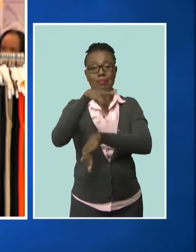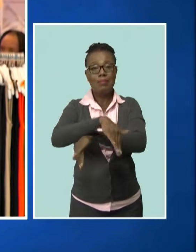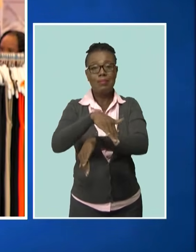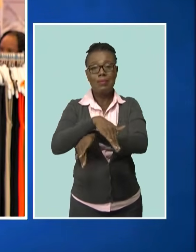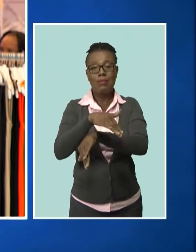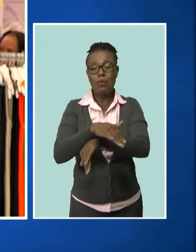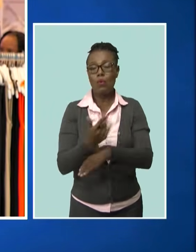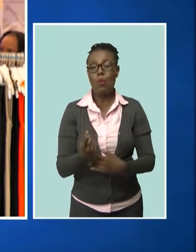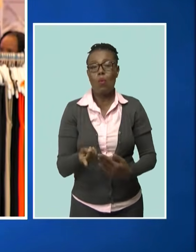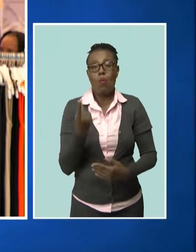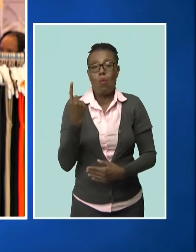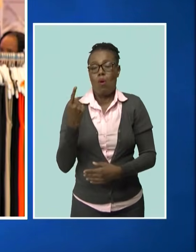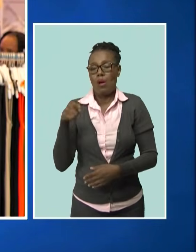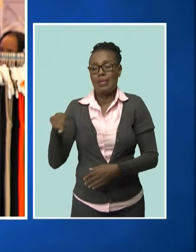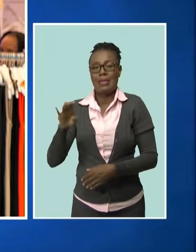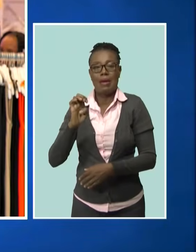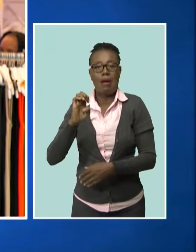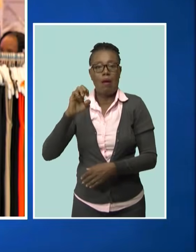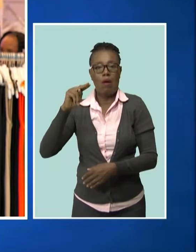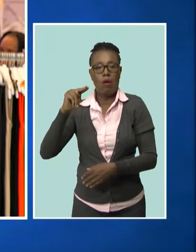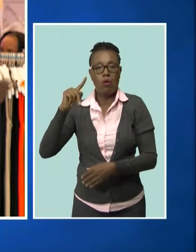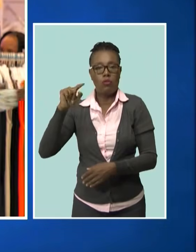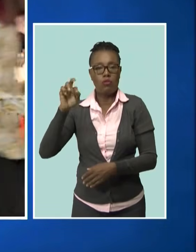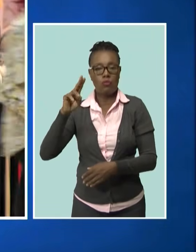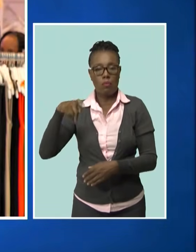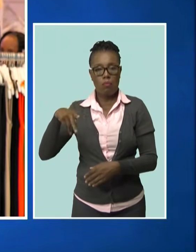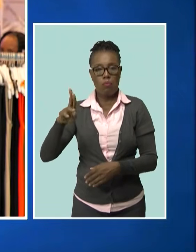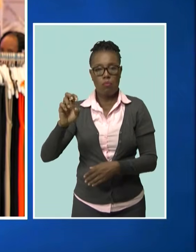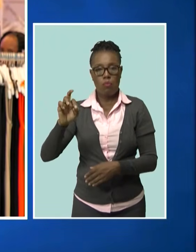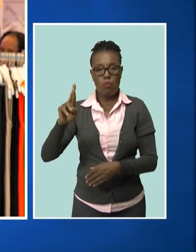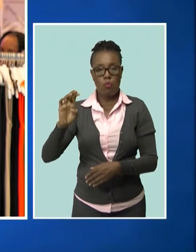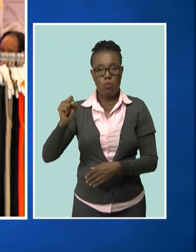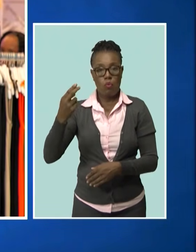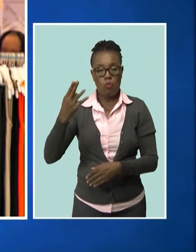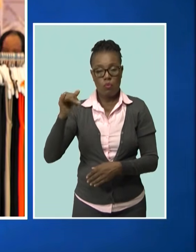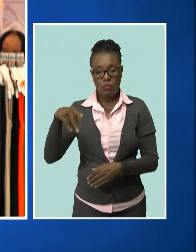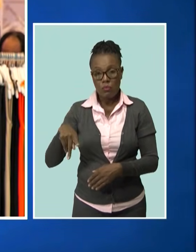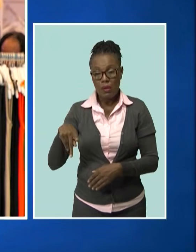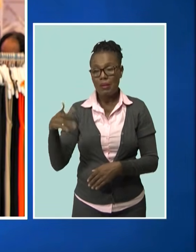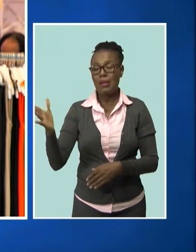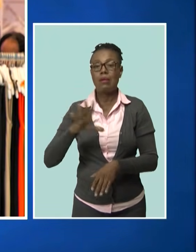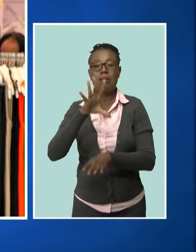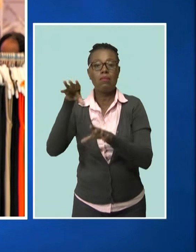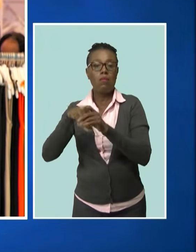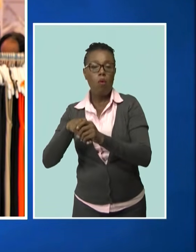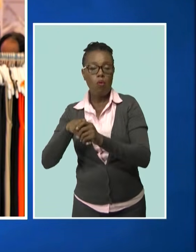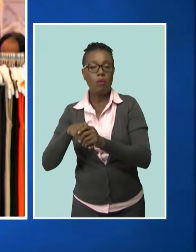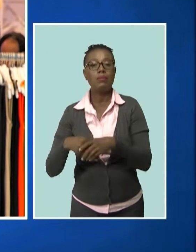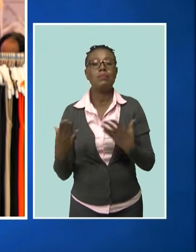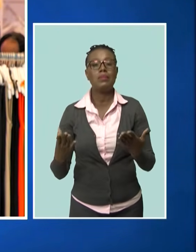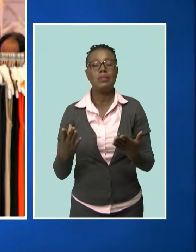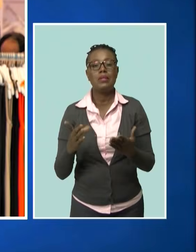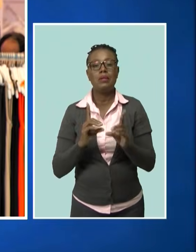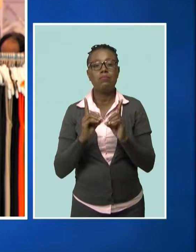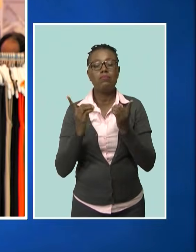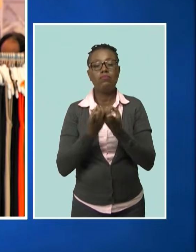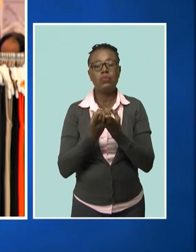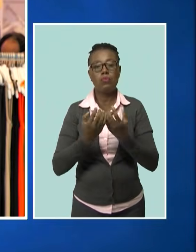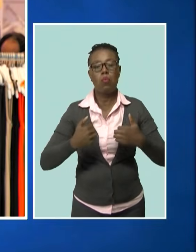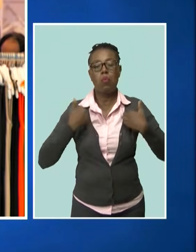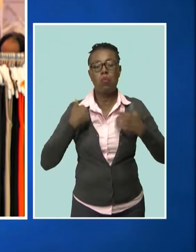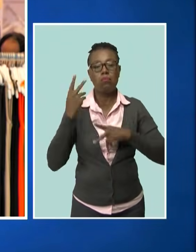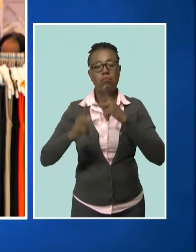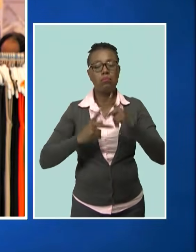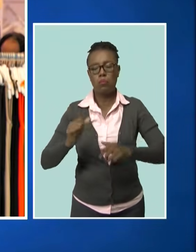the entrepreneurship side of the services within the Division of Youth, and we are proud to